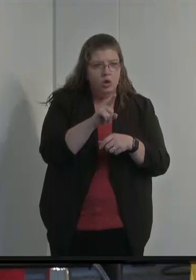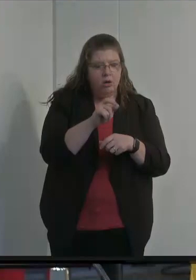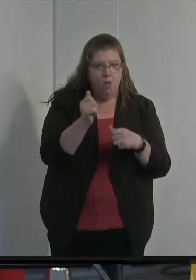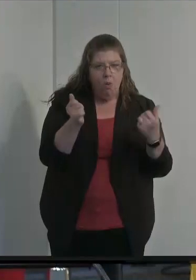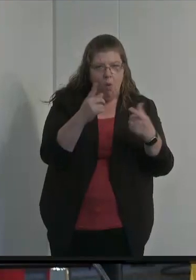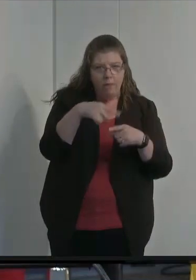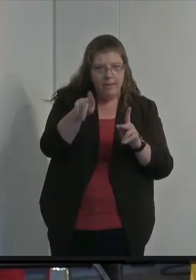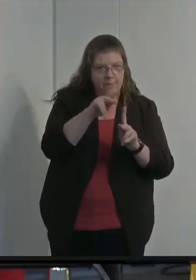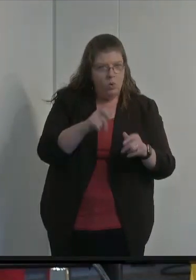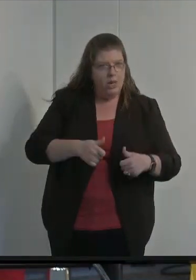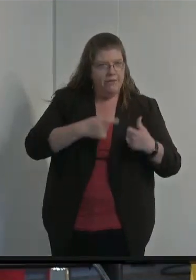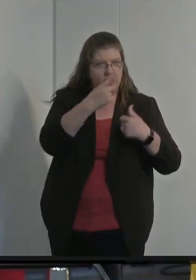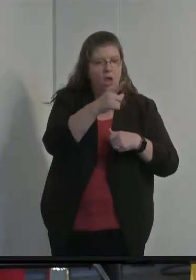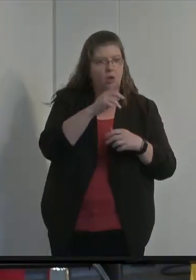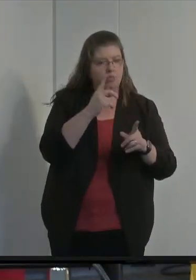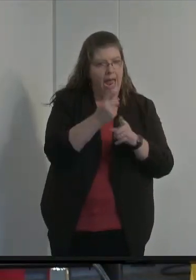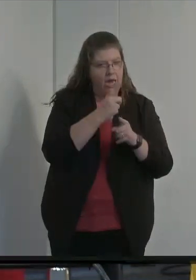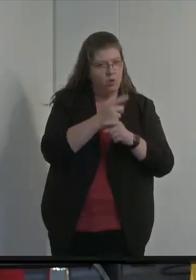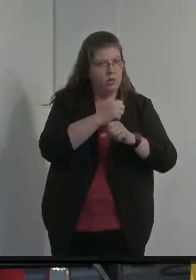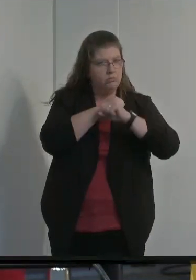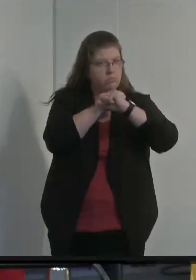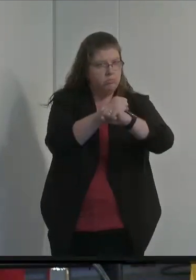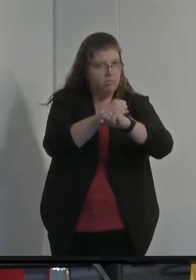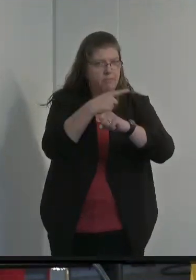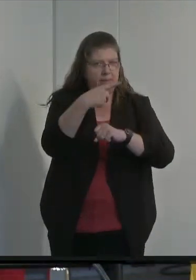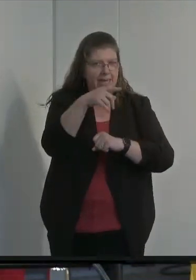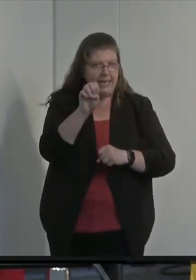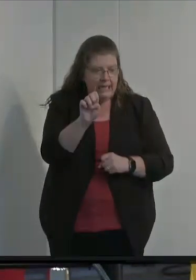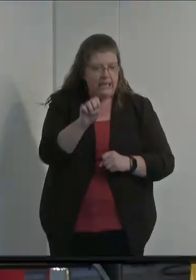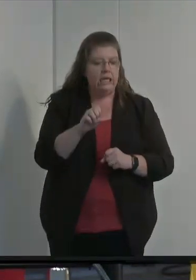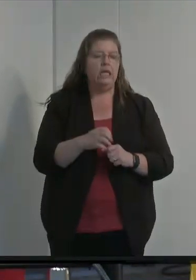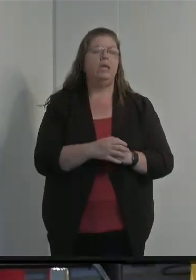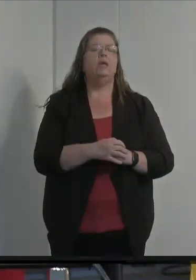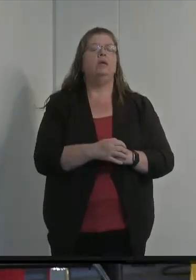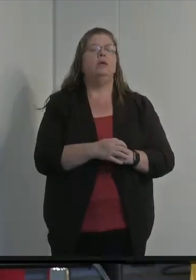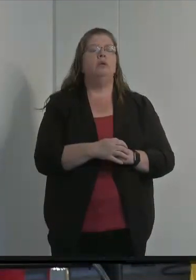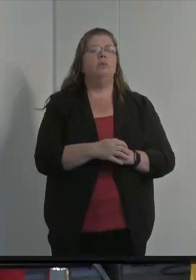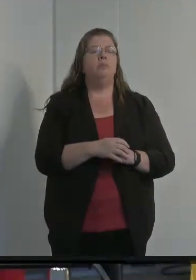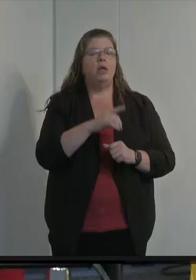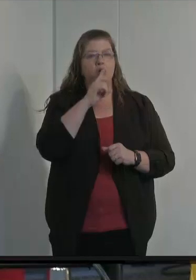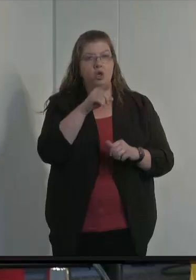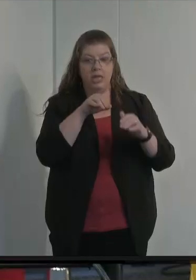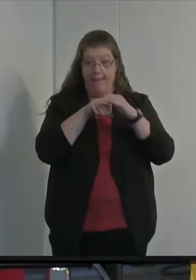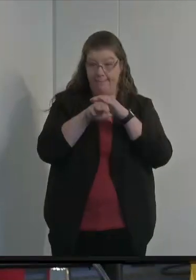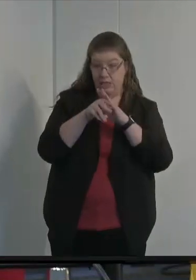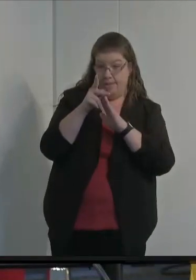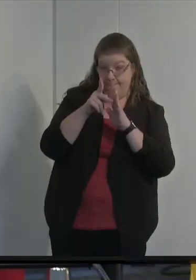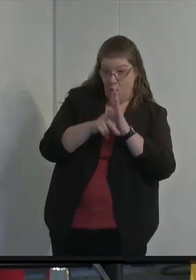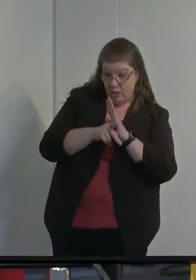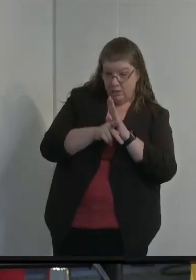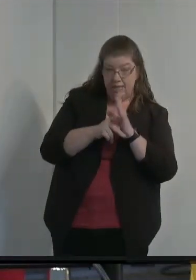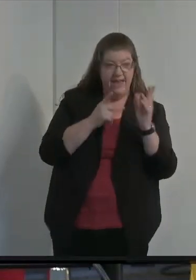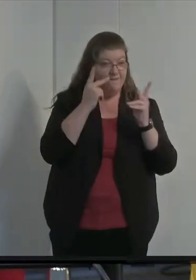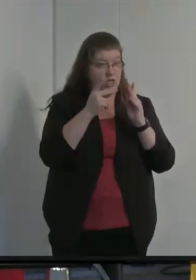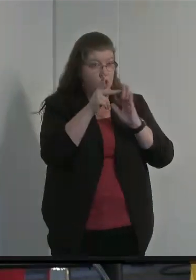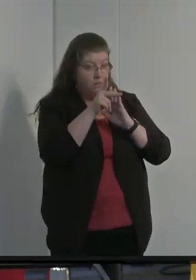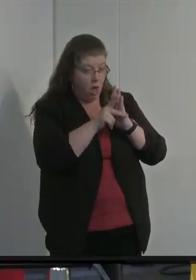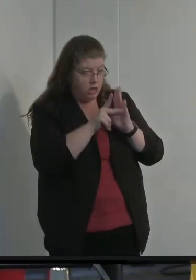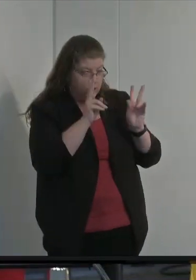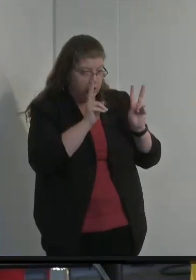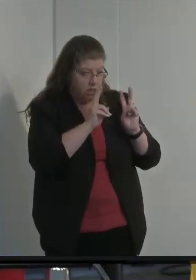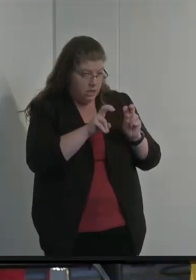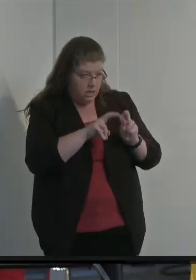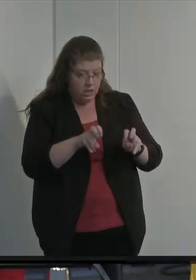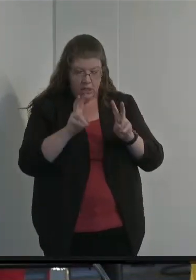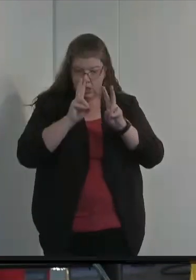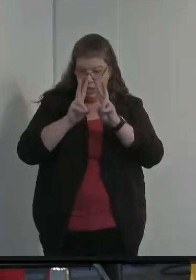they have adequate PPE, that they look at their admission policy, their visitor policy. So it's really